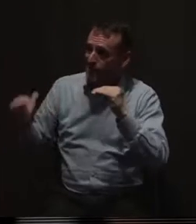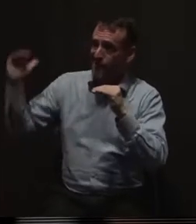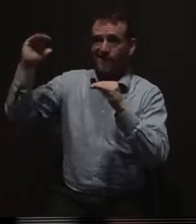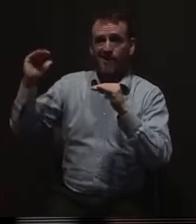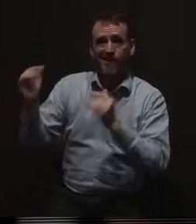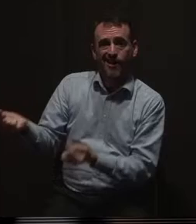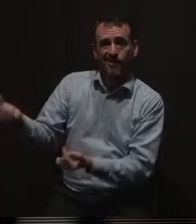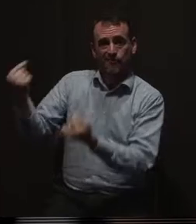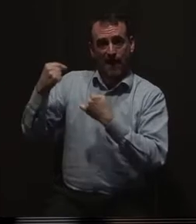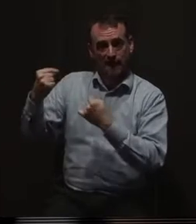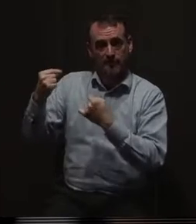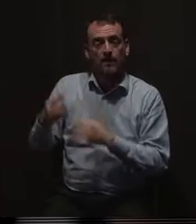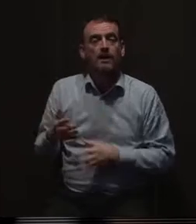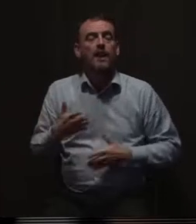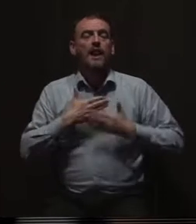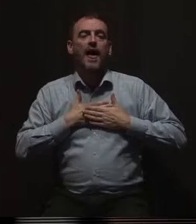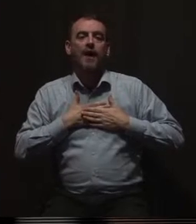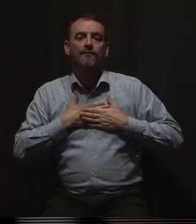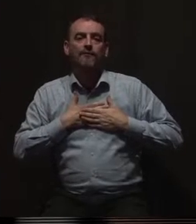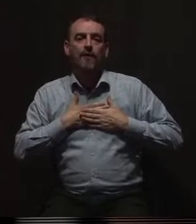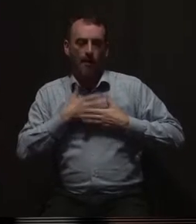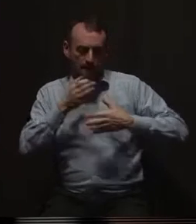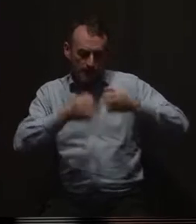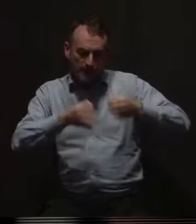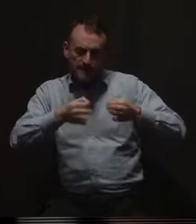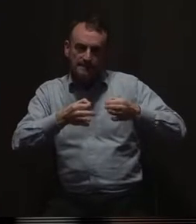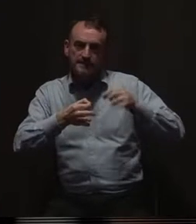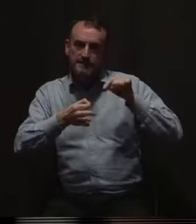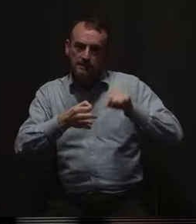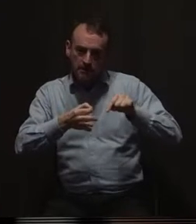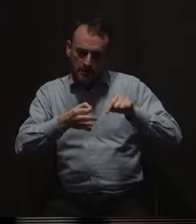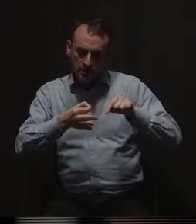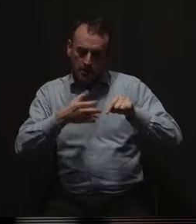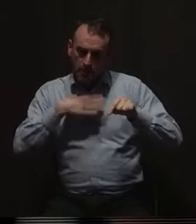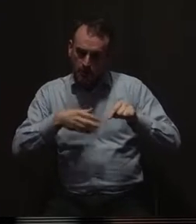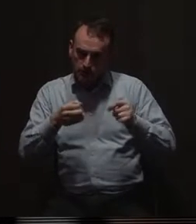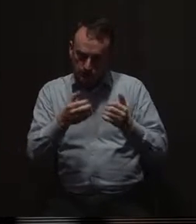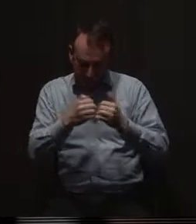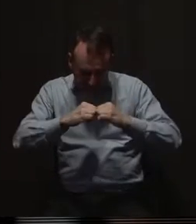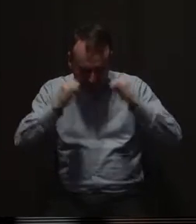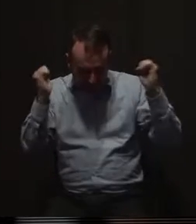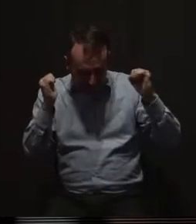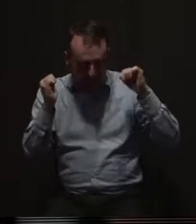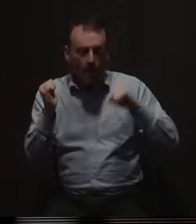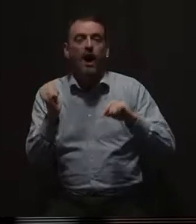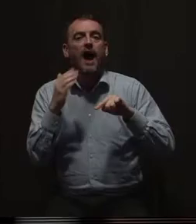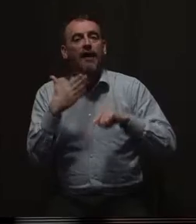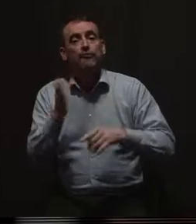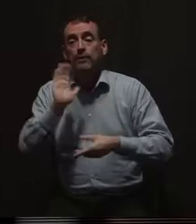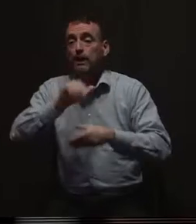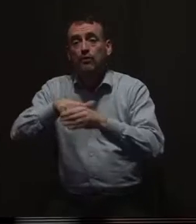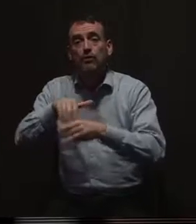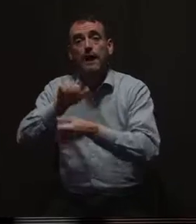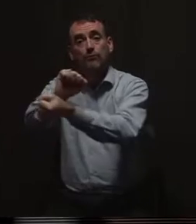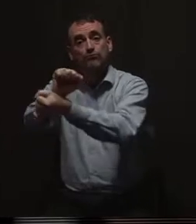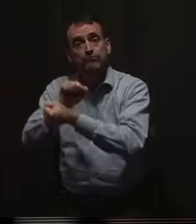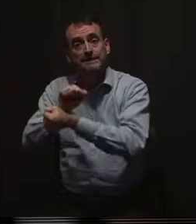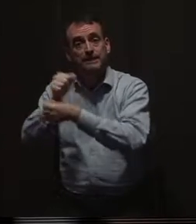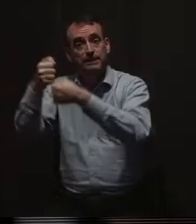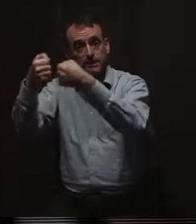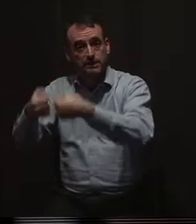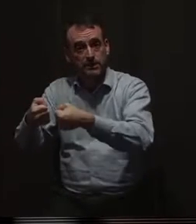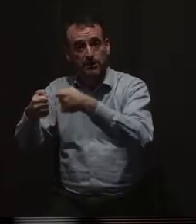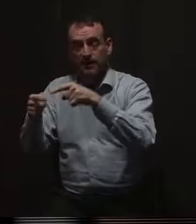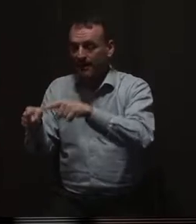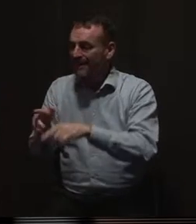talk about love politics, we have to talk about prisons, because prisons are really the opposite of that. They're not even a justice system.